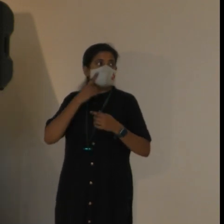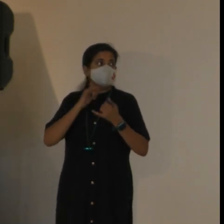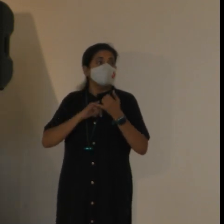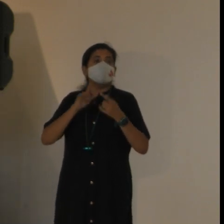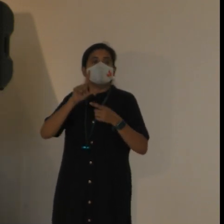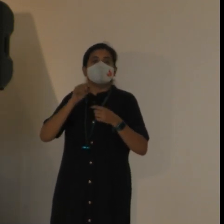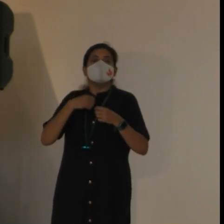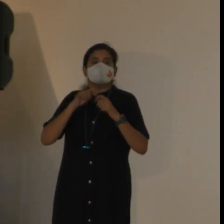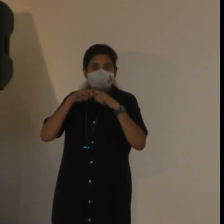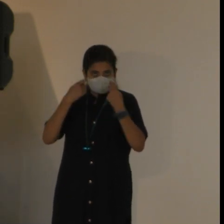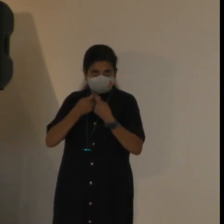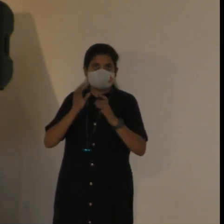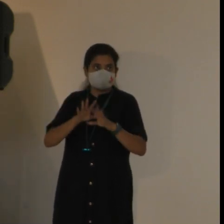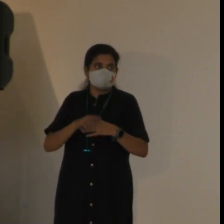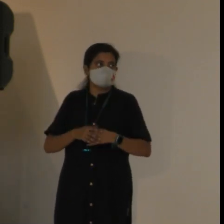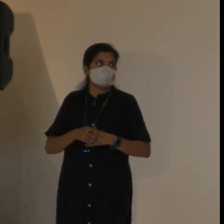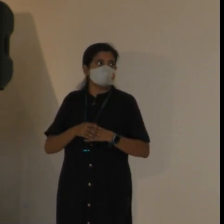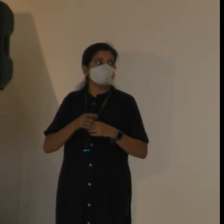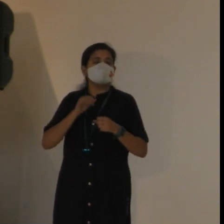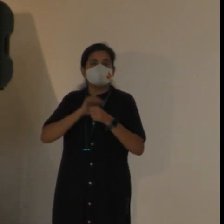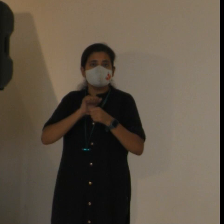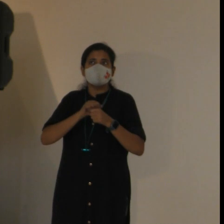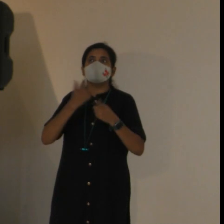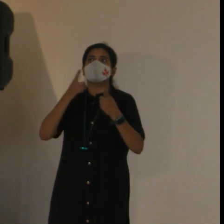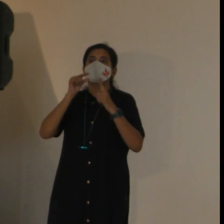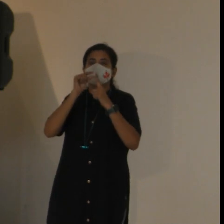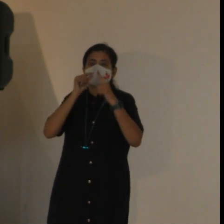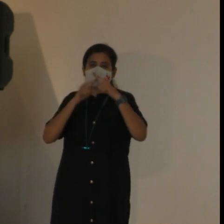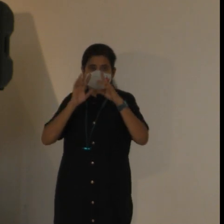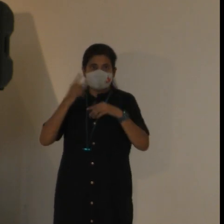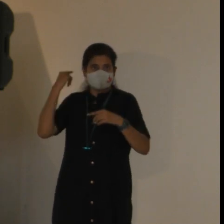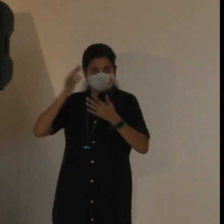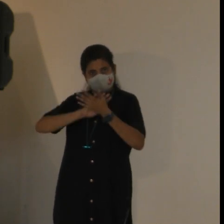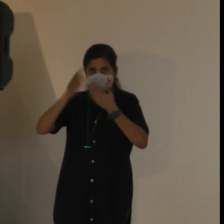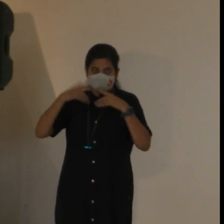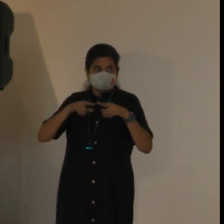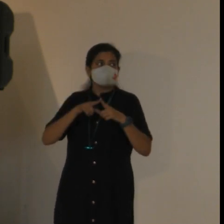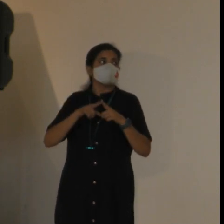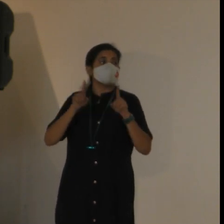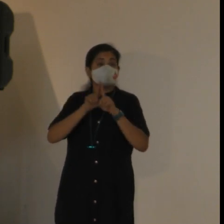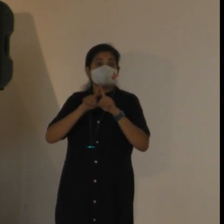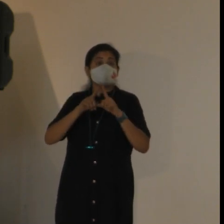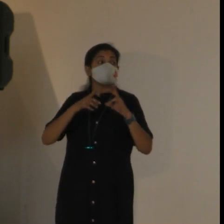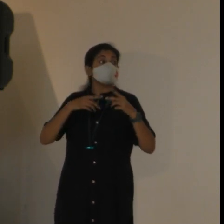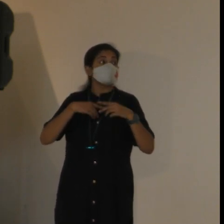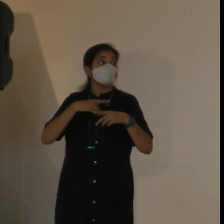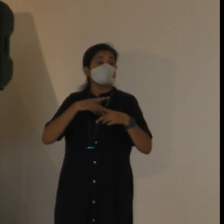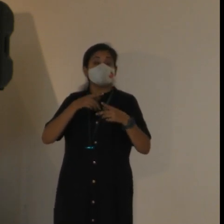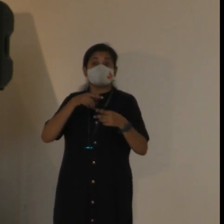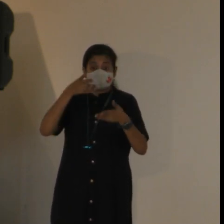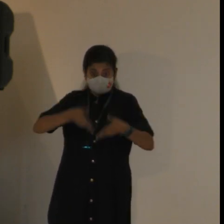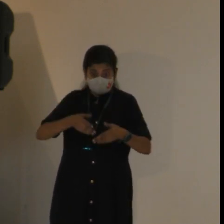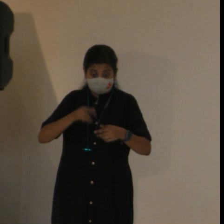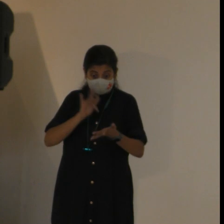team, but also to the fact that for Keshav sir's presentation yesterday, there was a live translation, so which is also something that